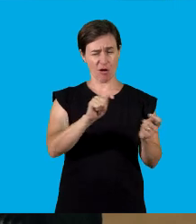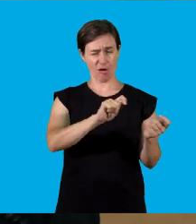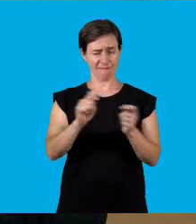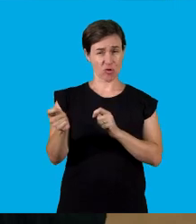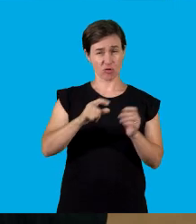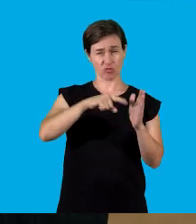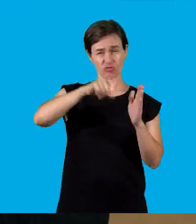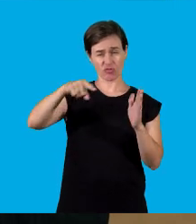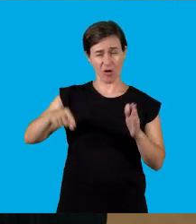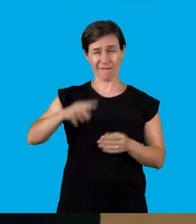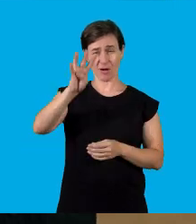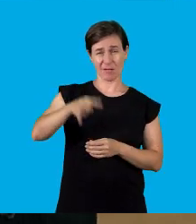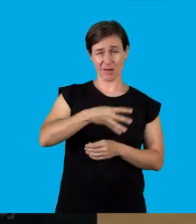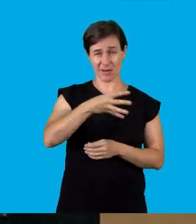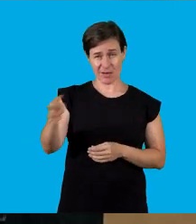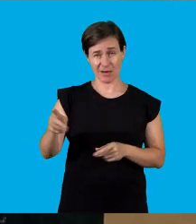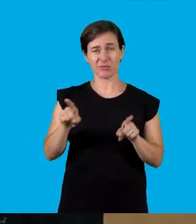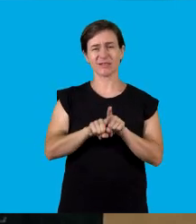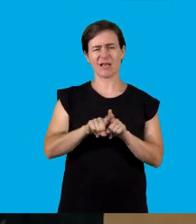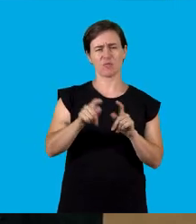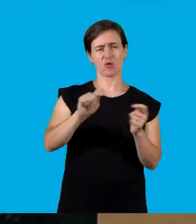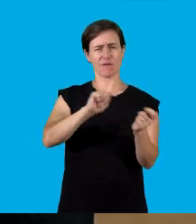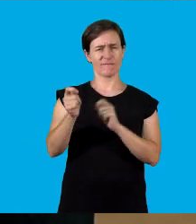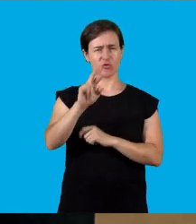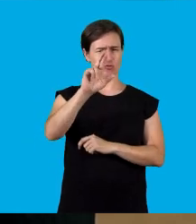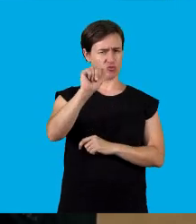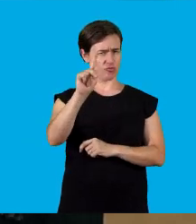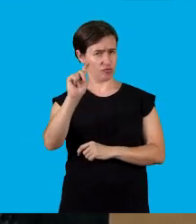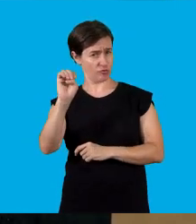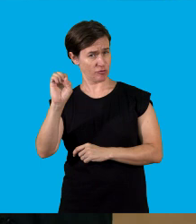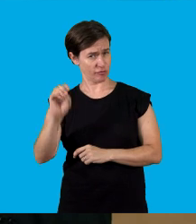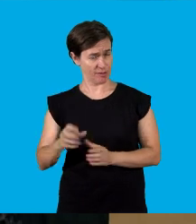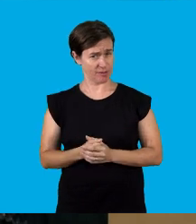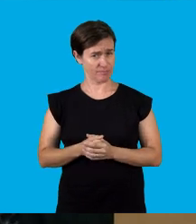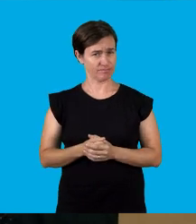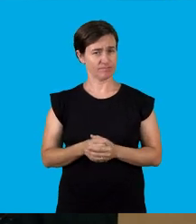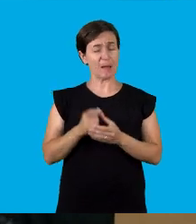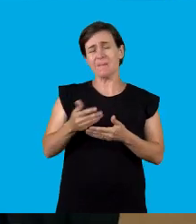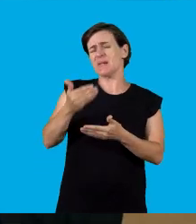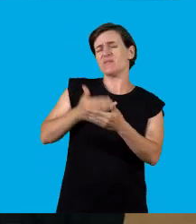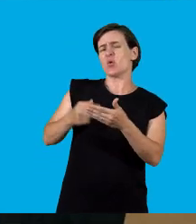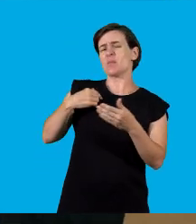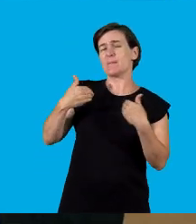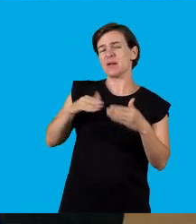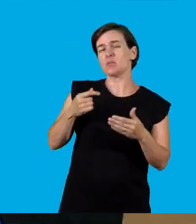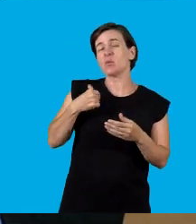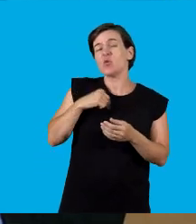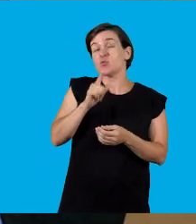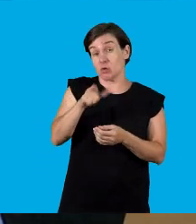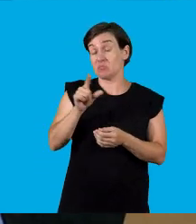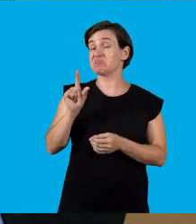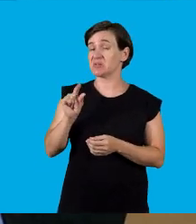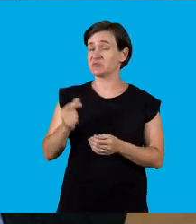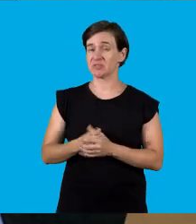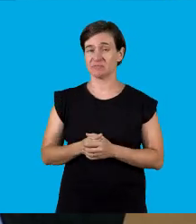graphs, conversion tables, as well as conversion rates. Now, before I start, let me quickly share something very interesting